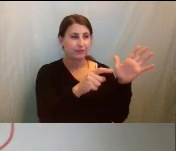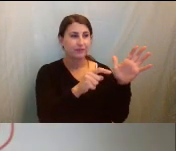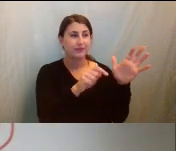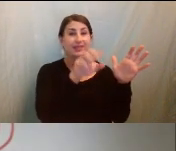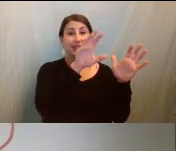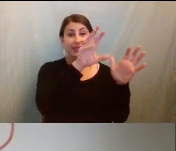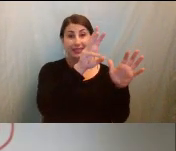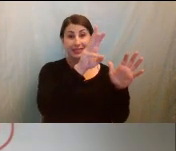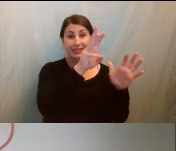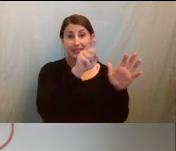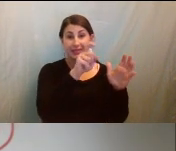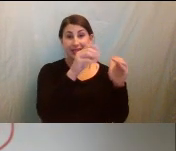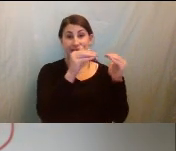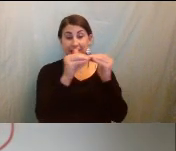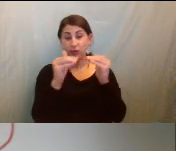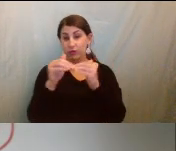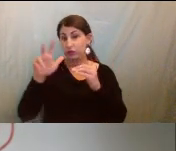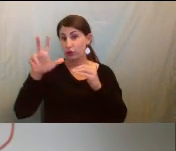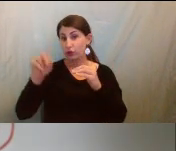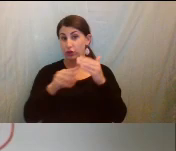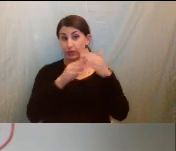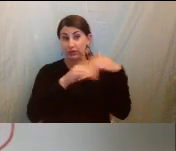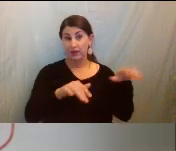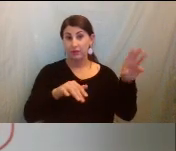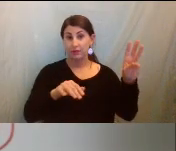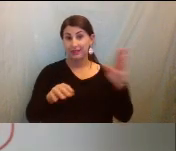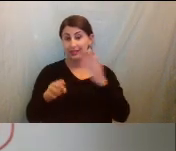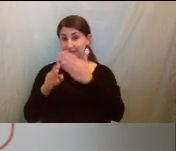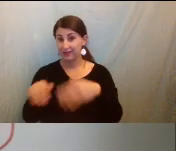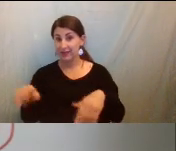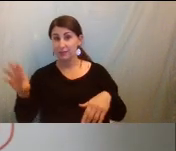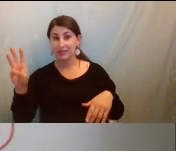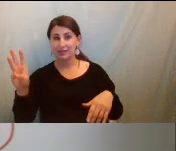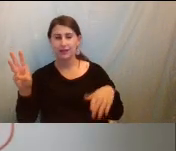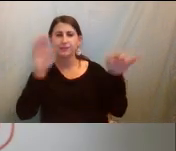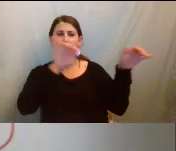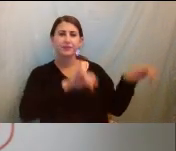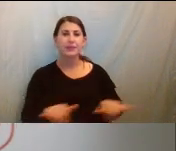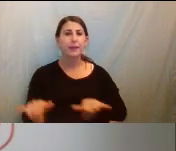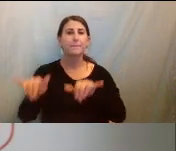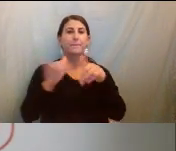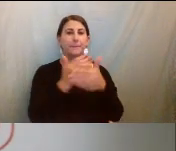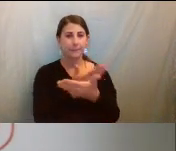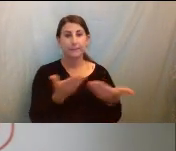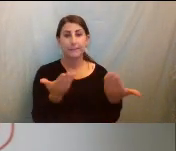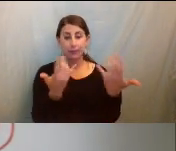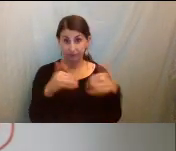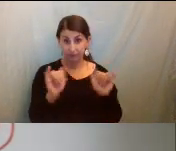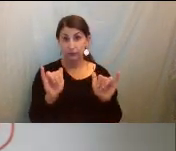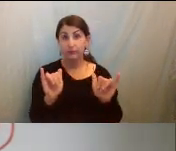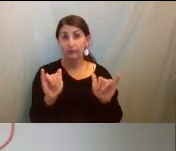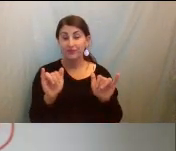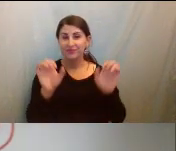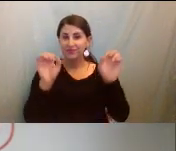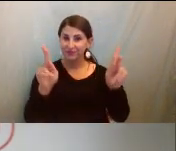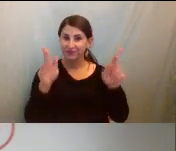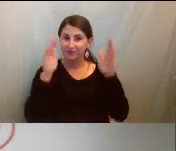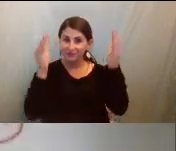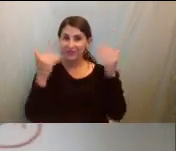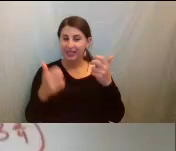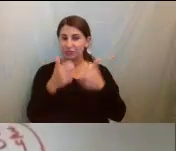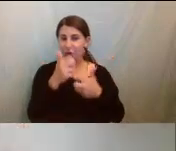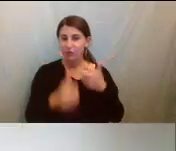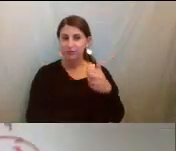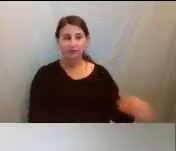6x equals 30, divided by 6. I'm still doing the same stuff. Okay. All right,